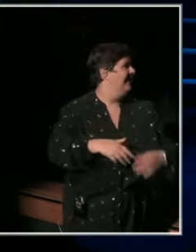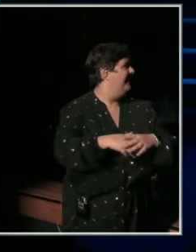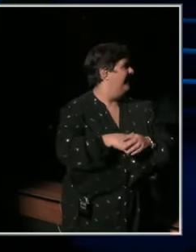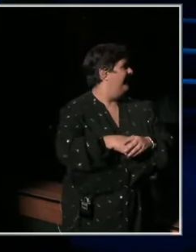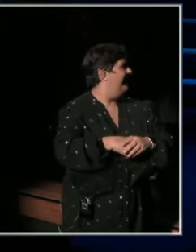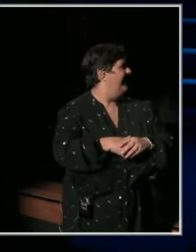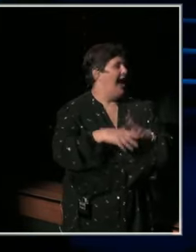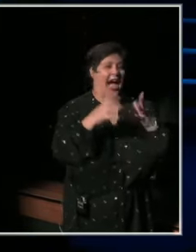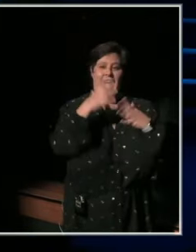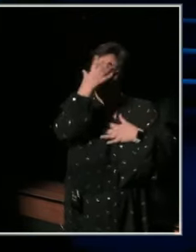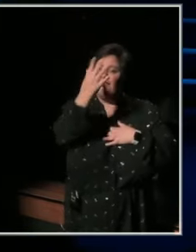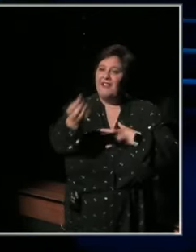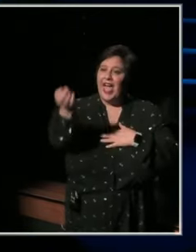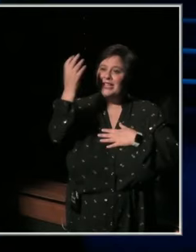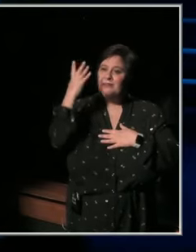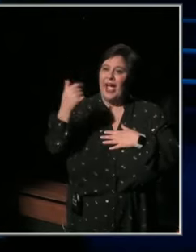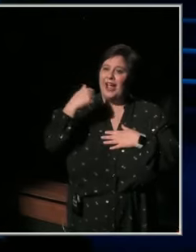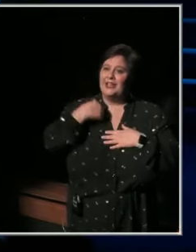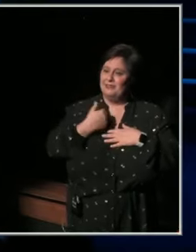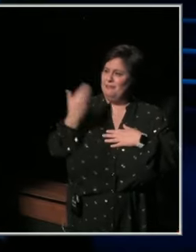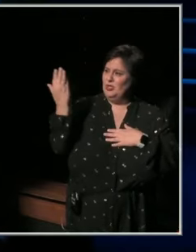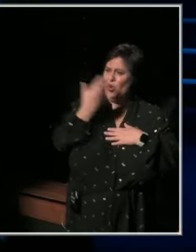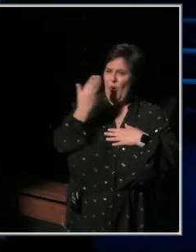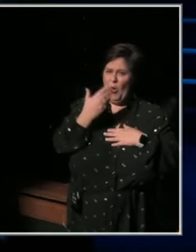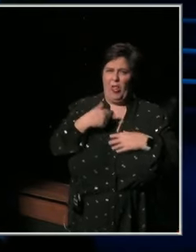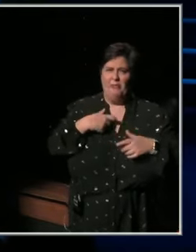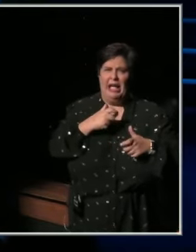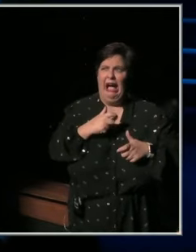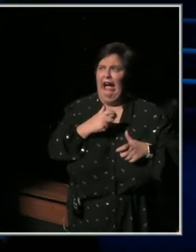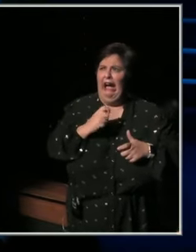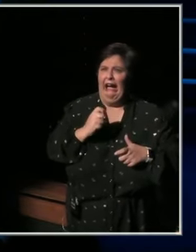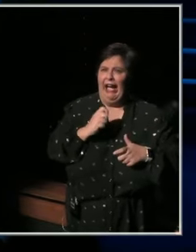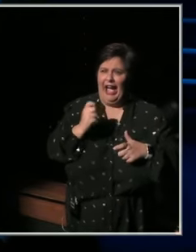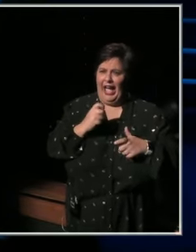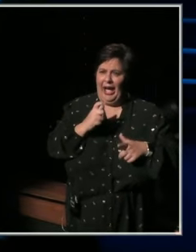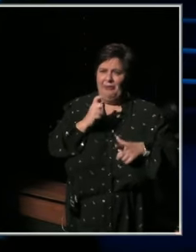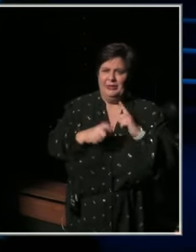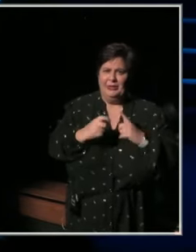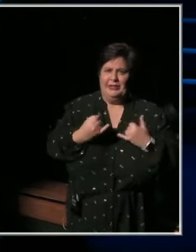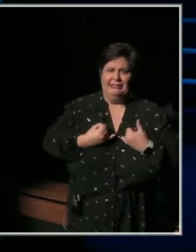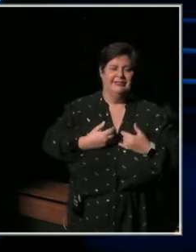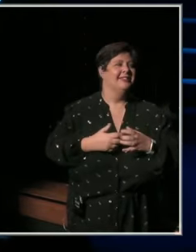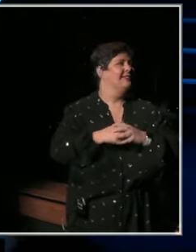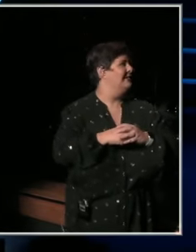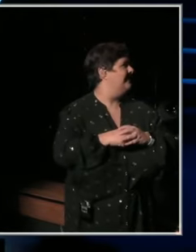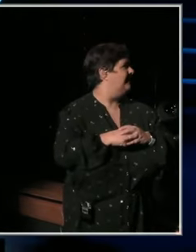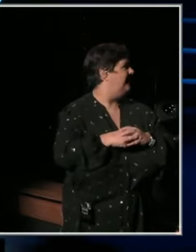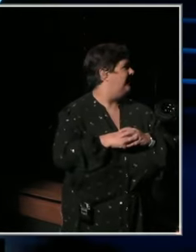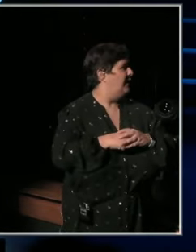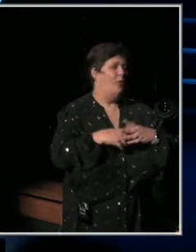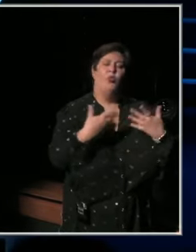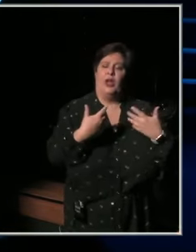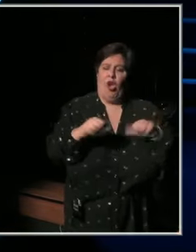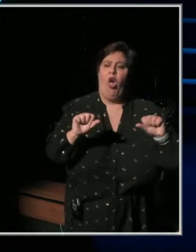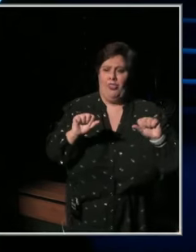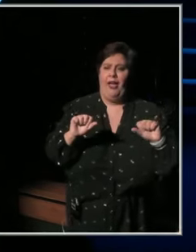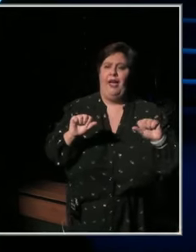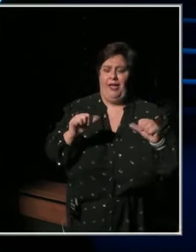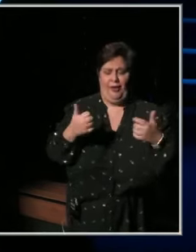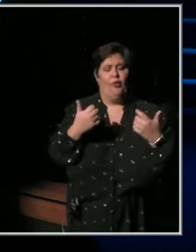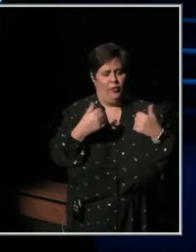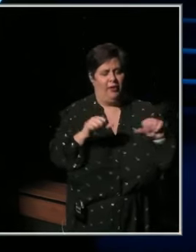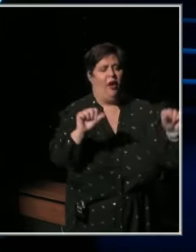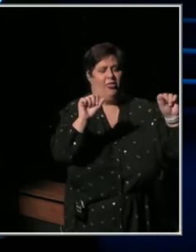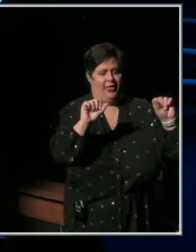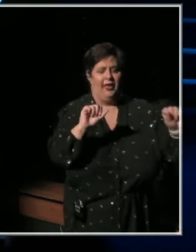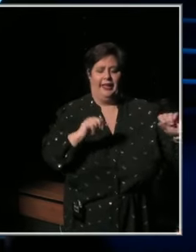I had flashbacks to my own time at school then. I was like, oh no, I'm doing it. We got there. We got there in we the end. We